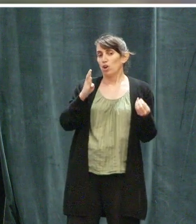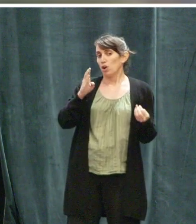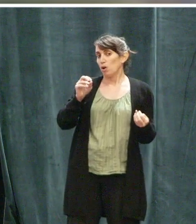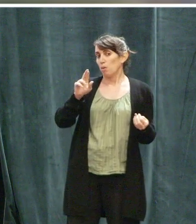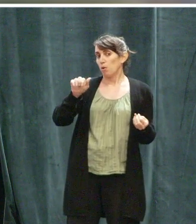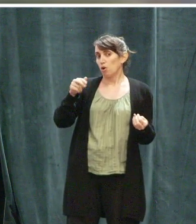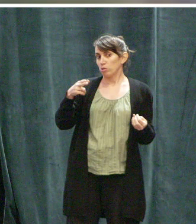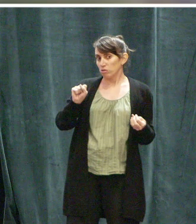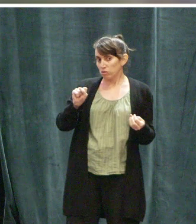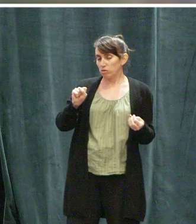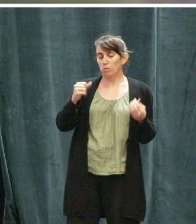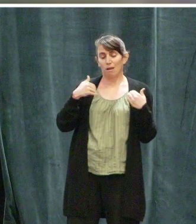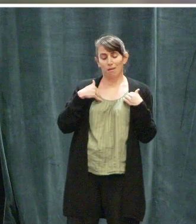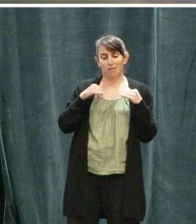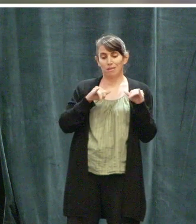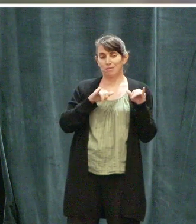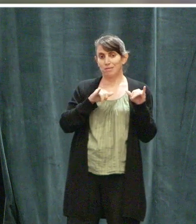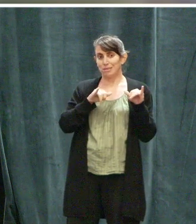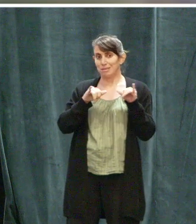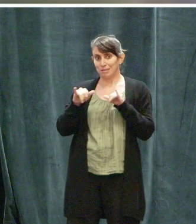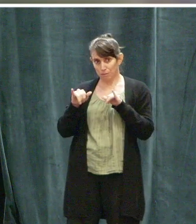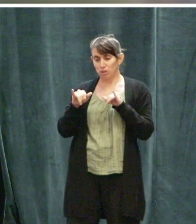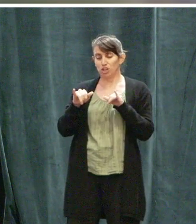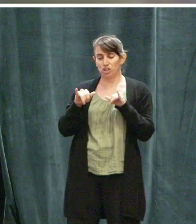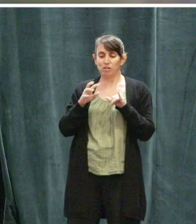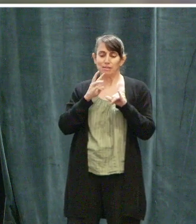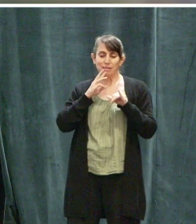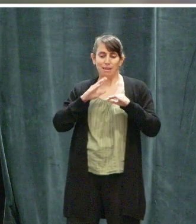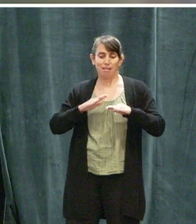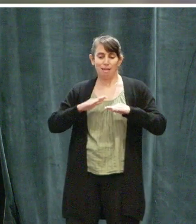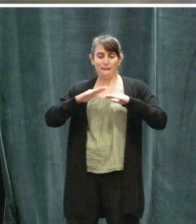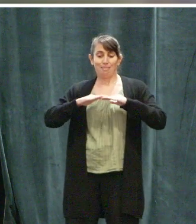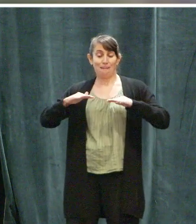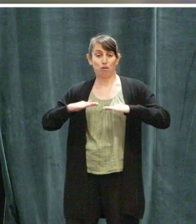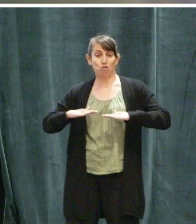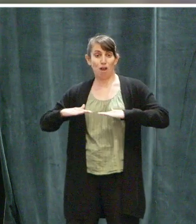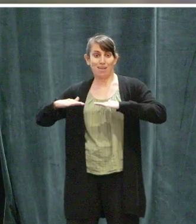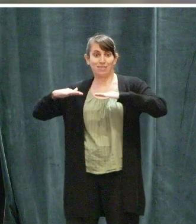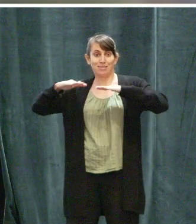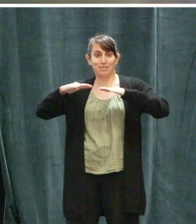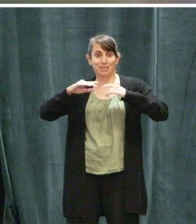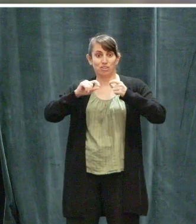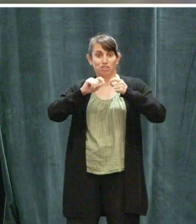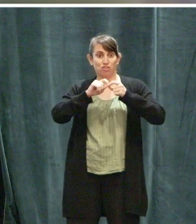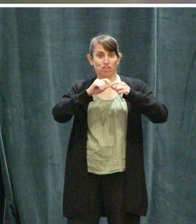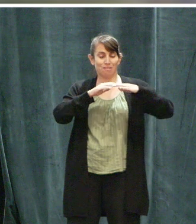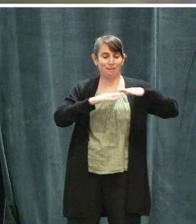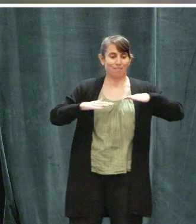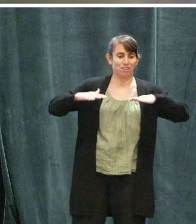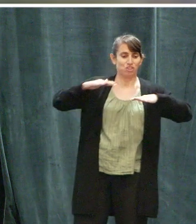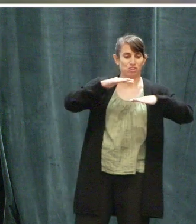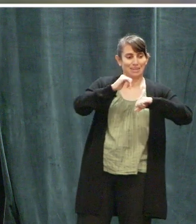consistent criteria that assume a certain level of sea level rise and certain types of still water elevations that's based upon FEMA's